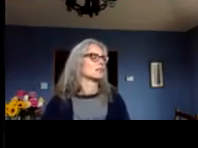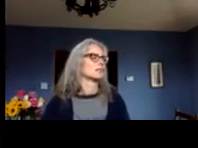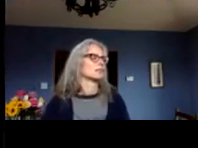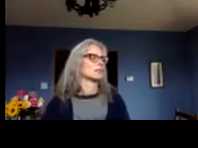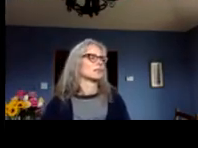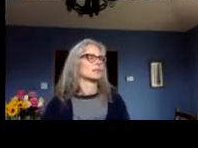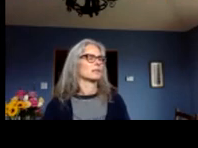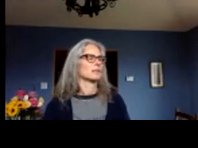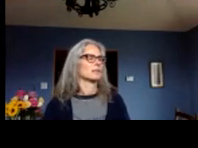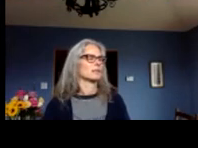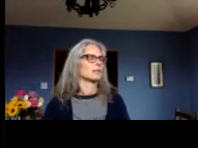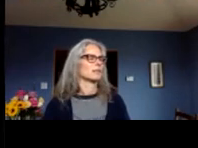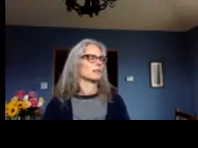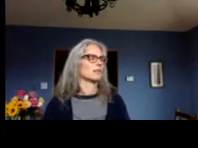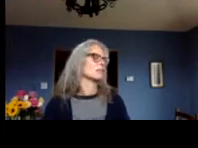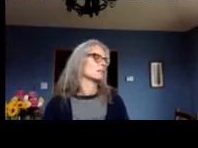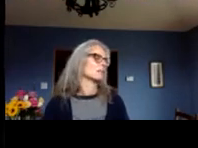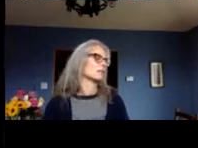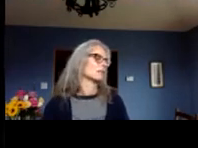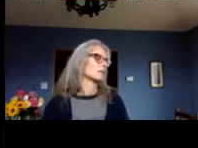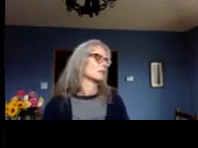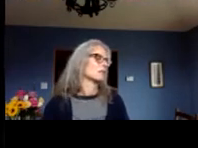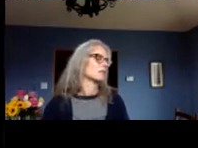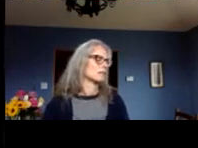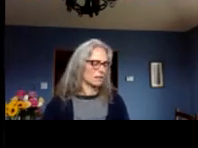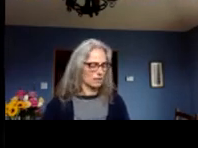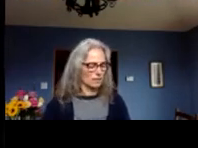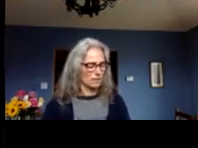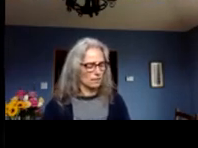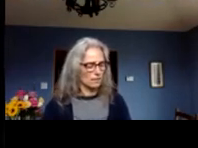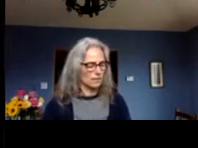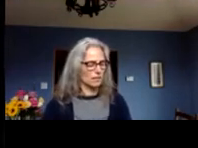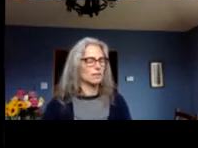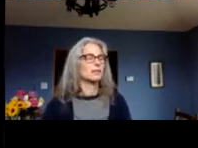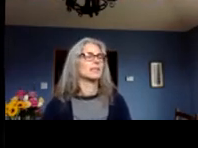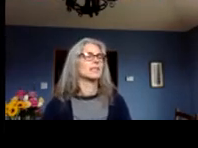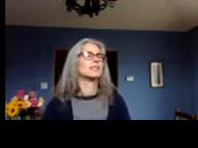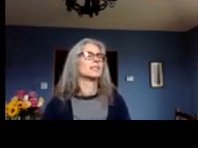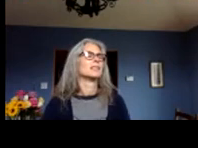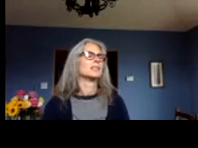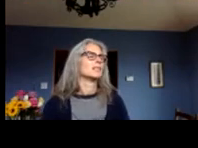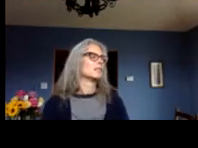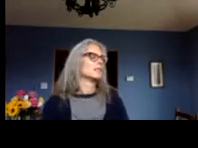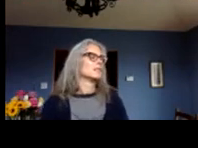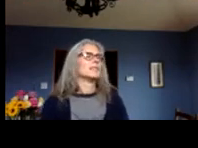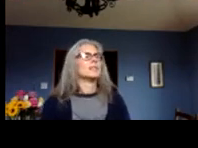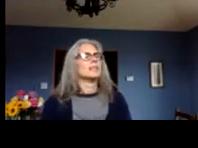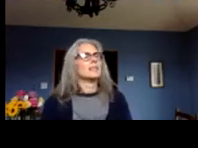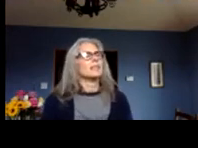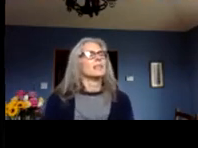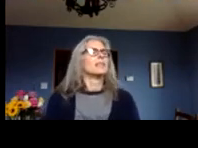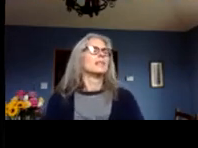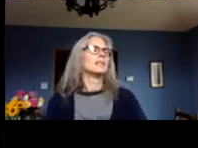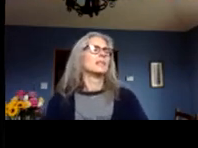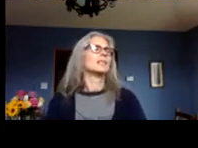I can leave feedback on it, give it back to them, say like, you need to respond to the feedback and turn it back in, and then return it again one more time with the score.